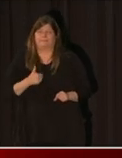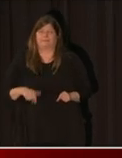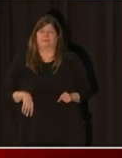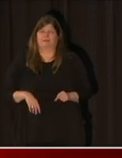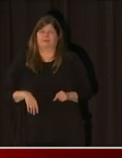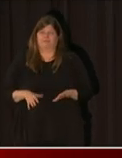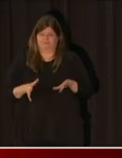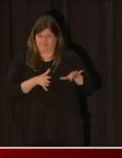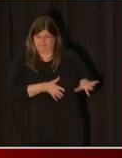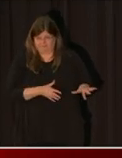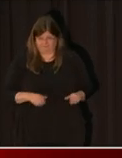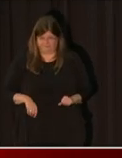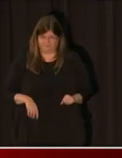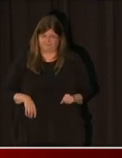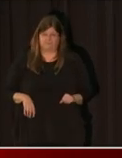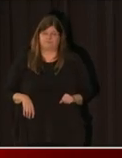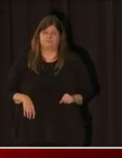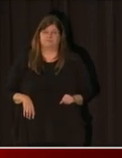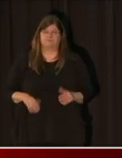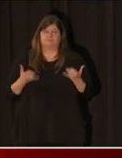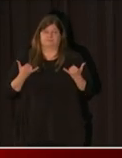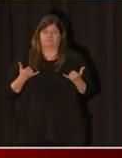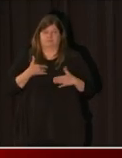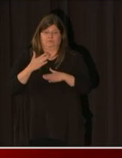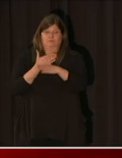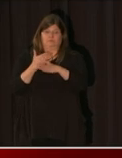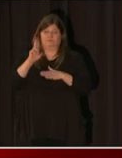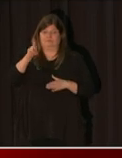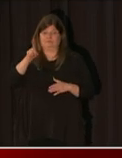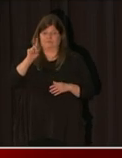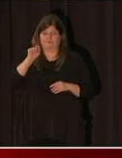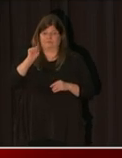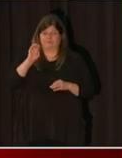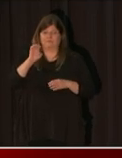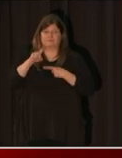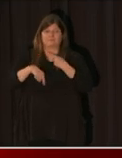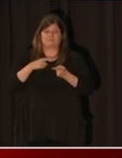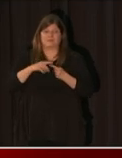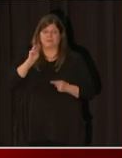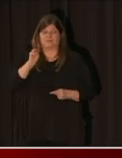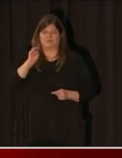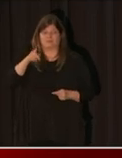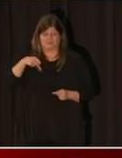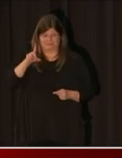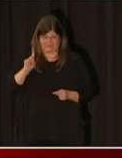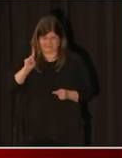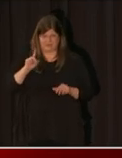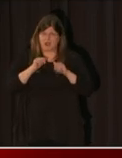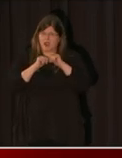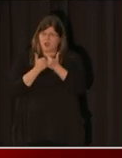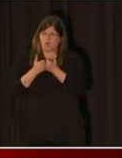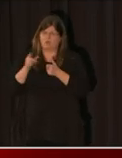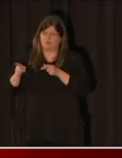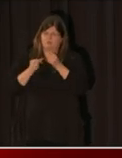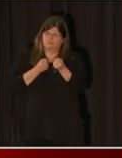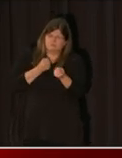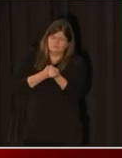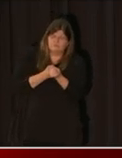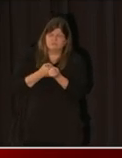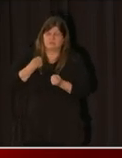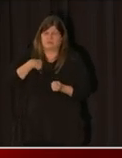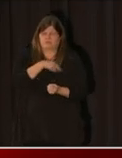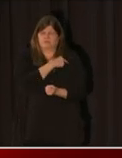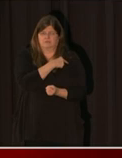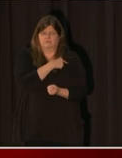how our Metropolitan Police Department continues to support the COVID-19 response. Here you